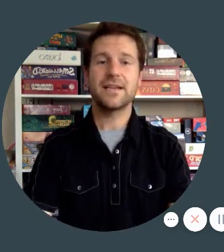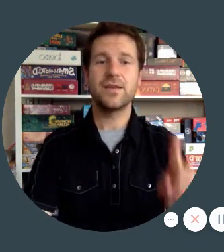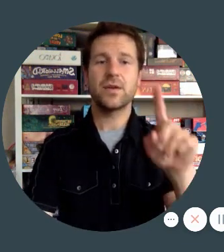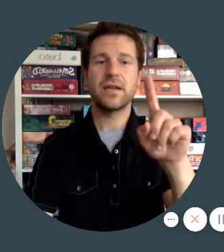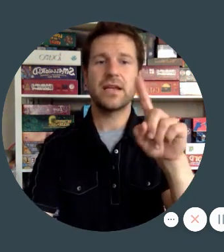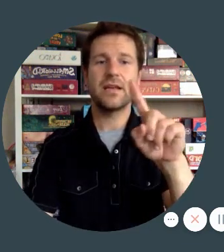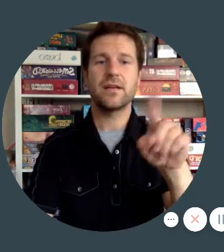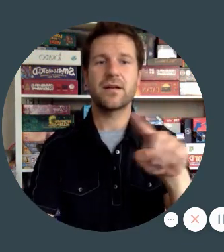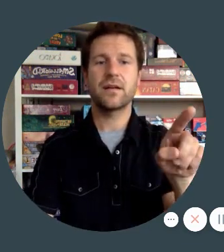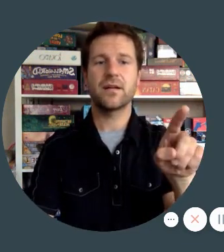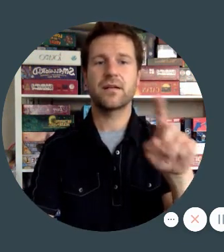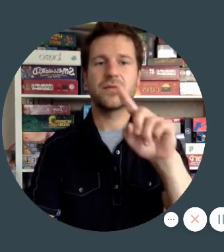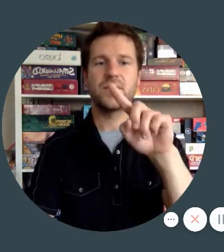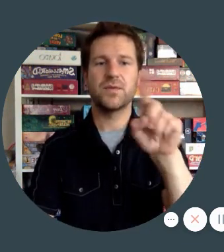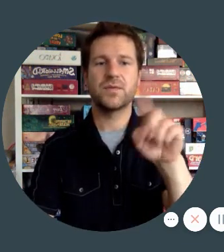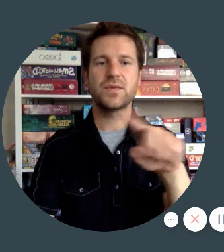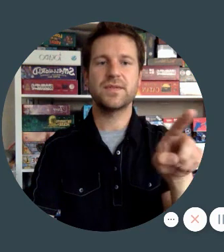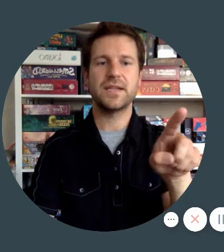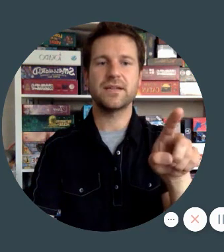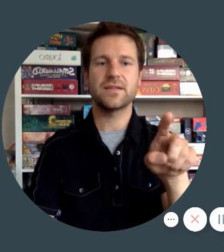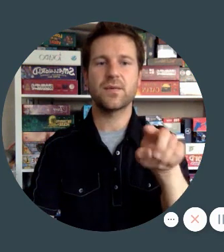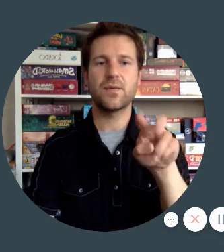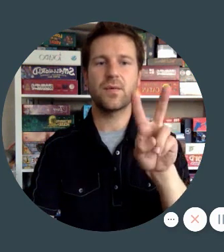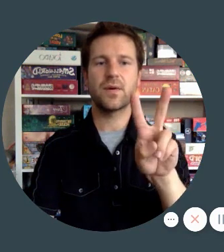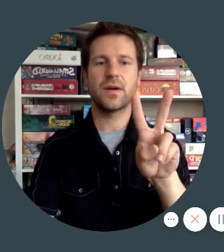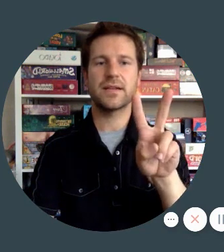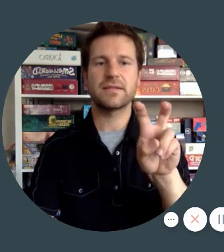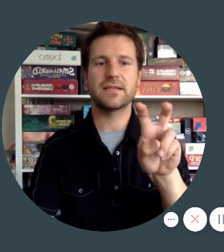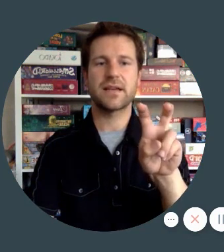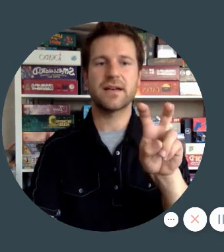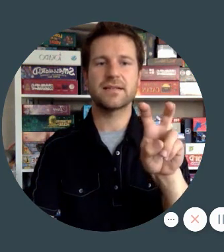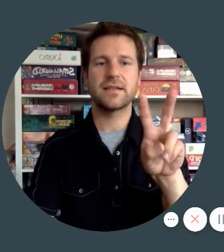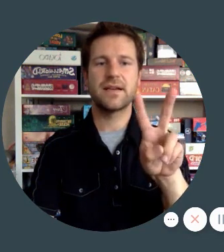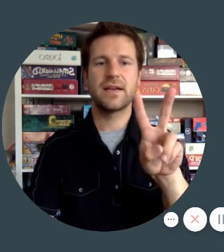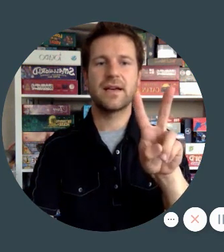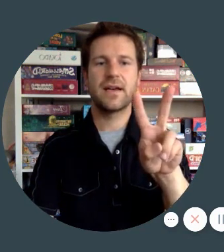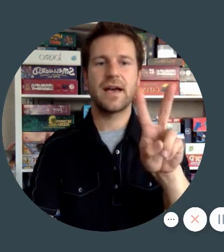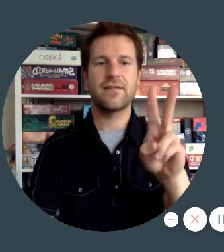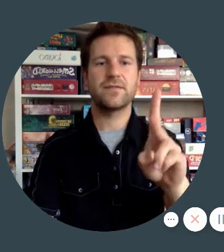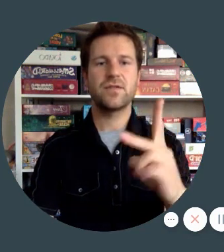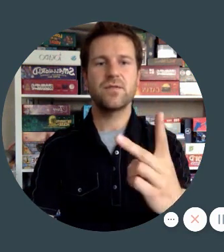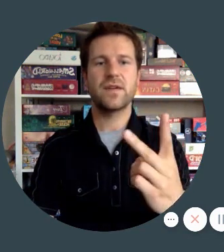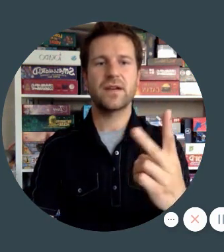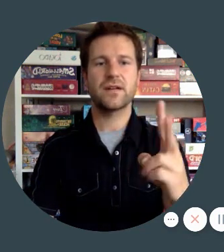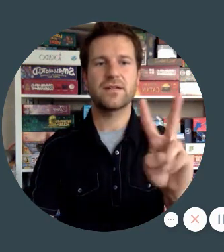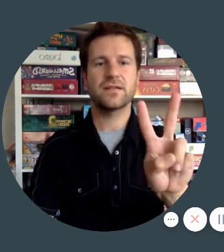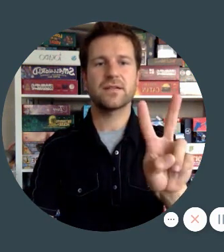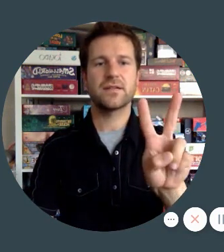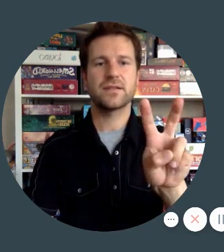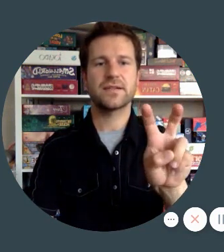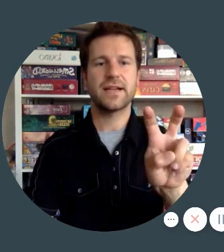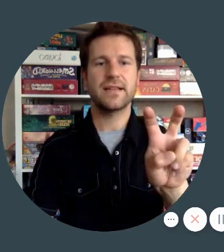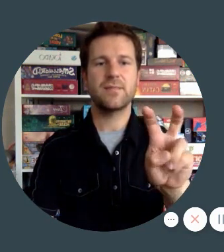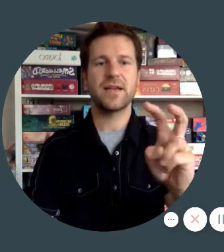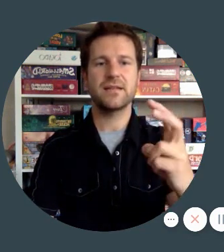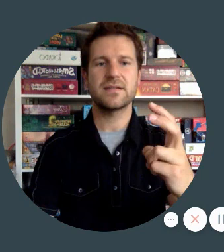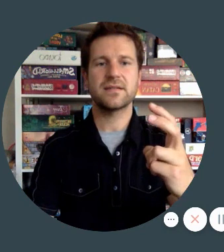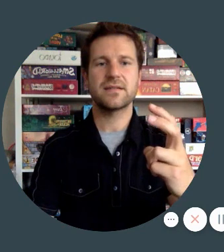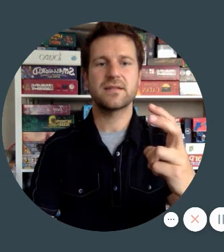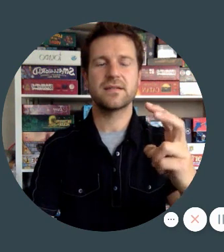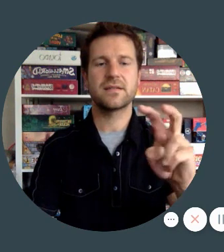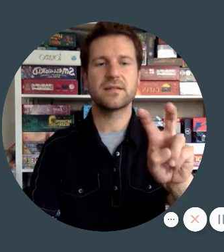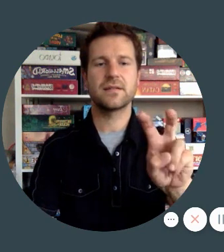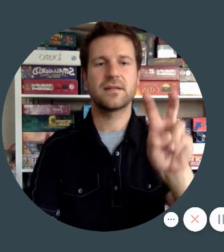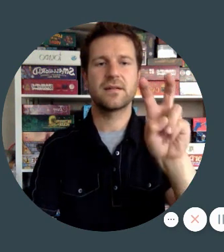Z's, you can either do two Z's or, as we discussed, have two fingers slightly